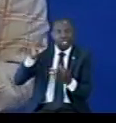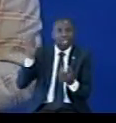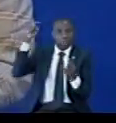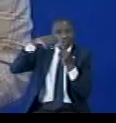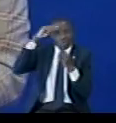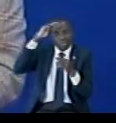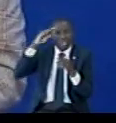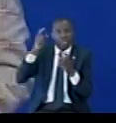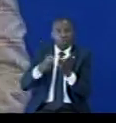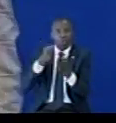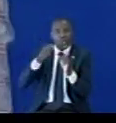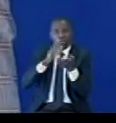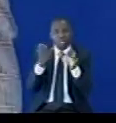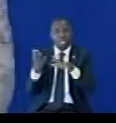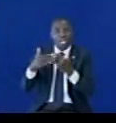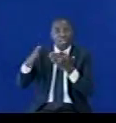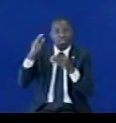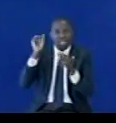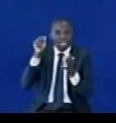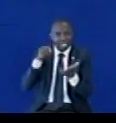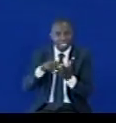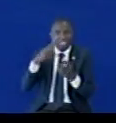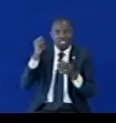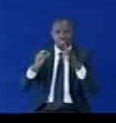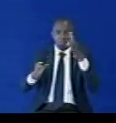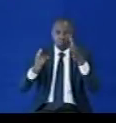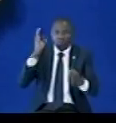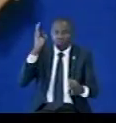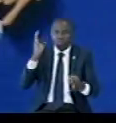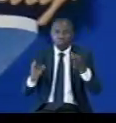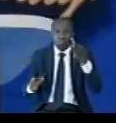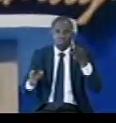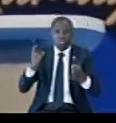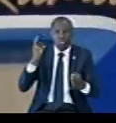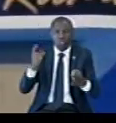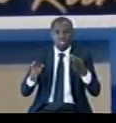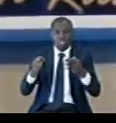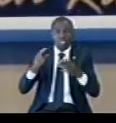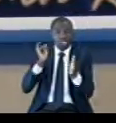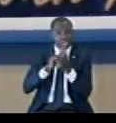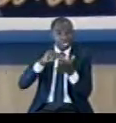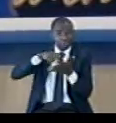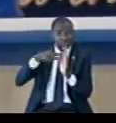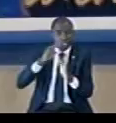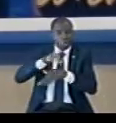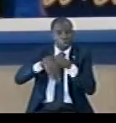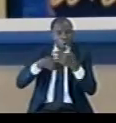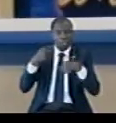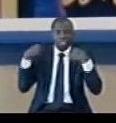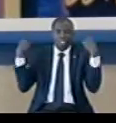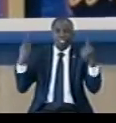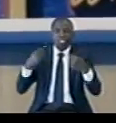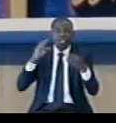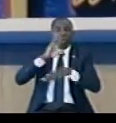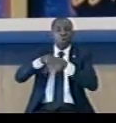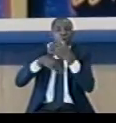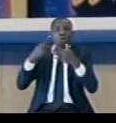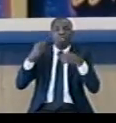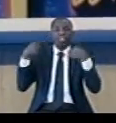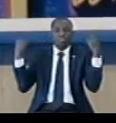after this, the judgment, that means all the transgression, all the